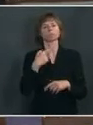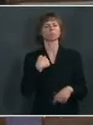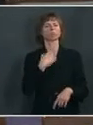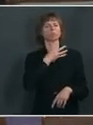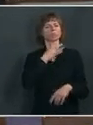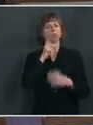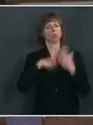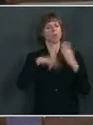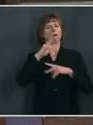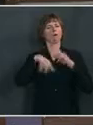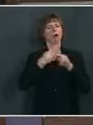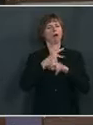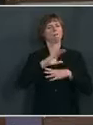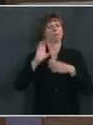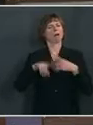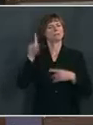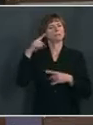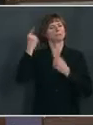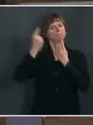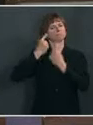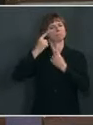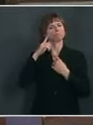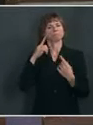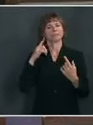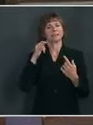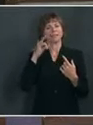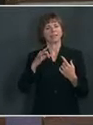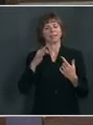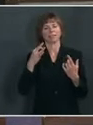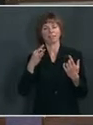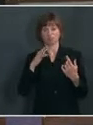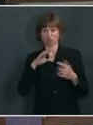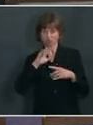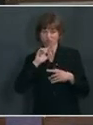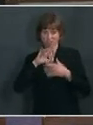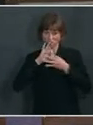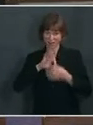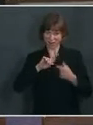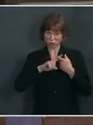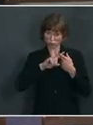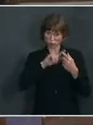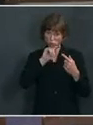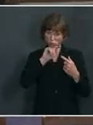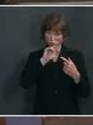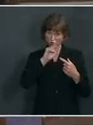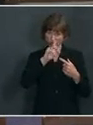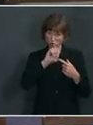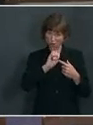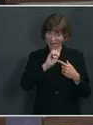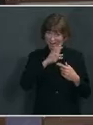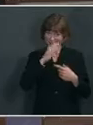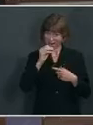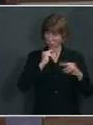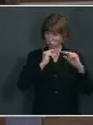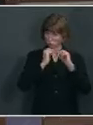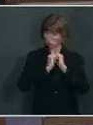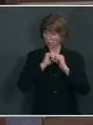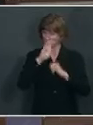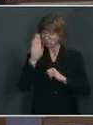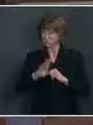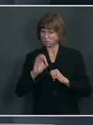consequences he's considering, if it could hurt, for example, the trade negotiations with Brazil or the OECD